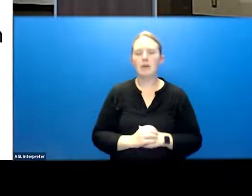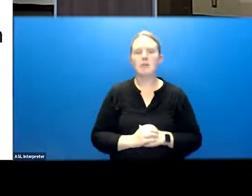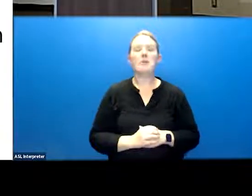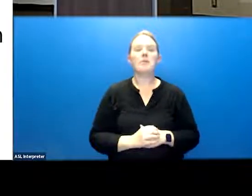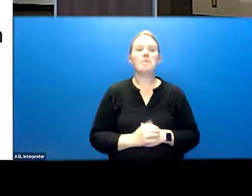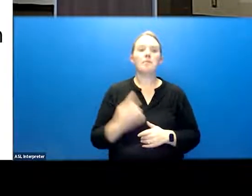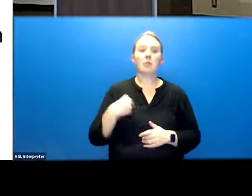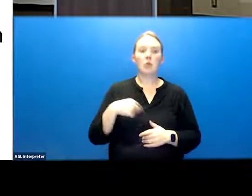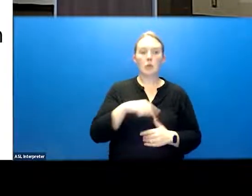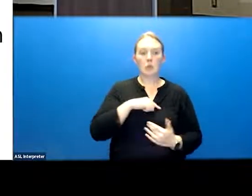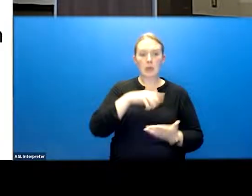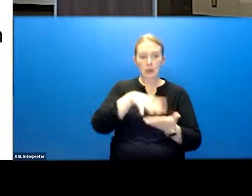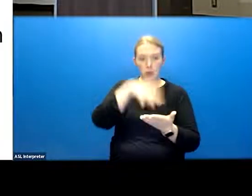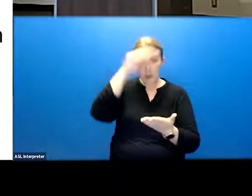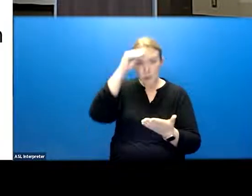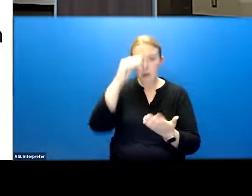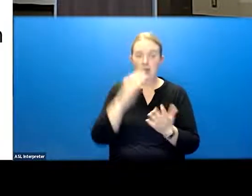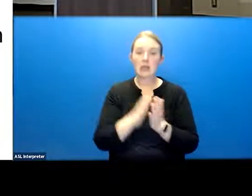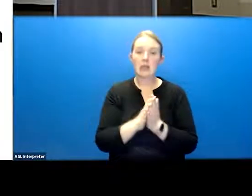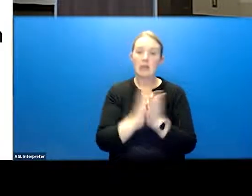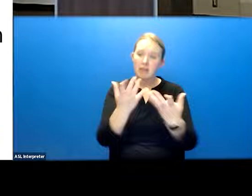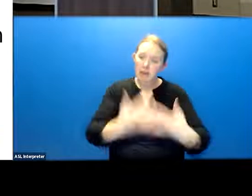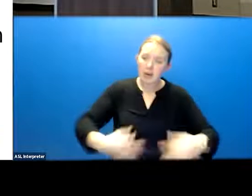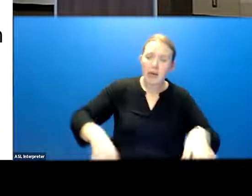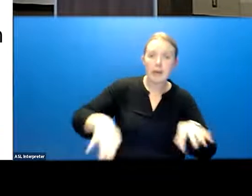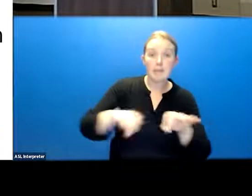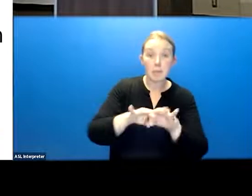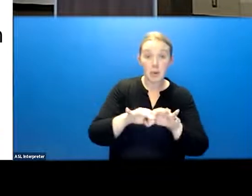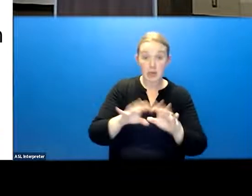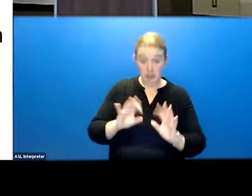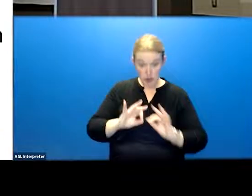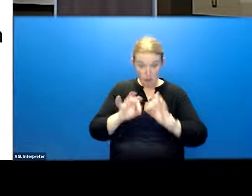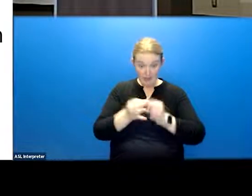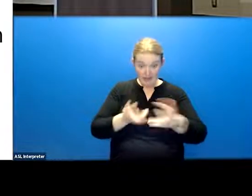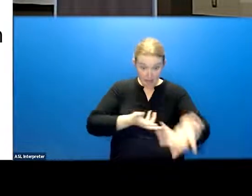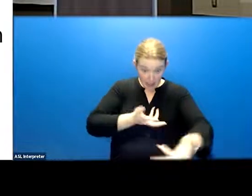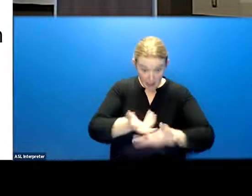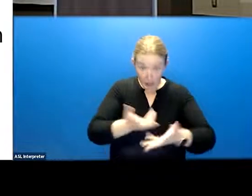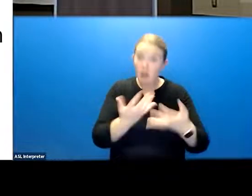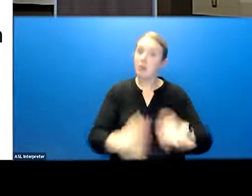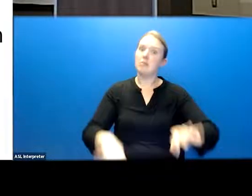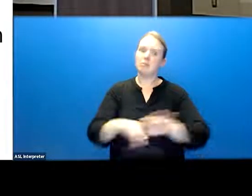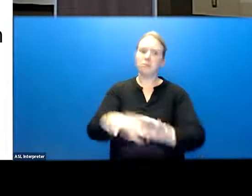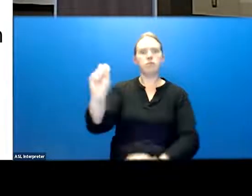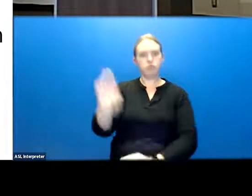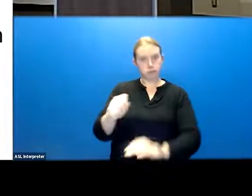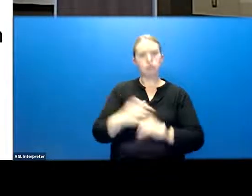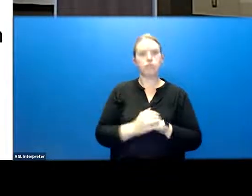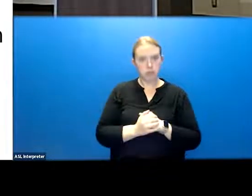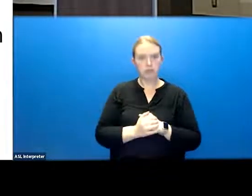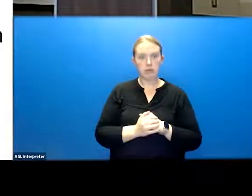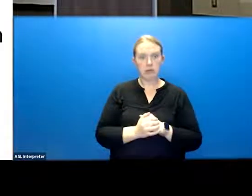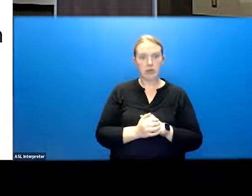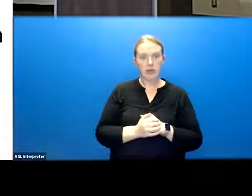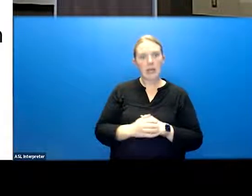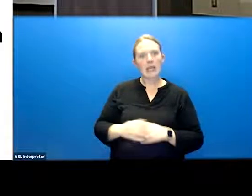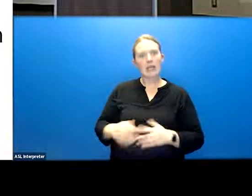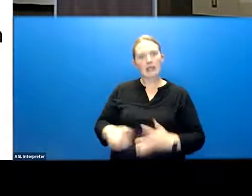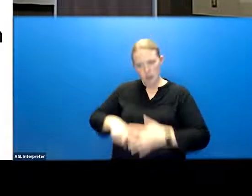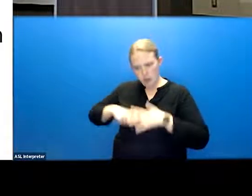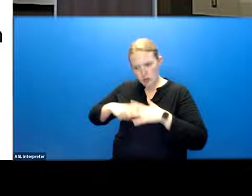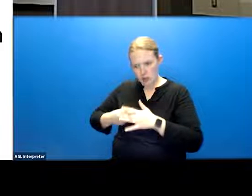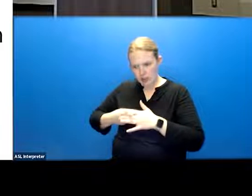that the level of importance that while family engagement is extremely important, even in the pathways to care and while